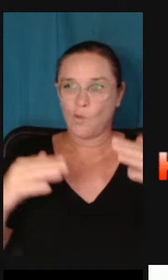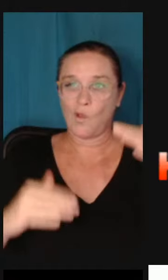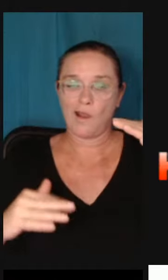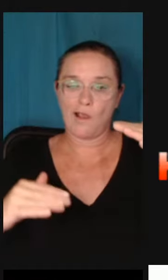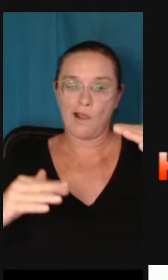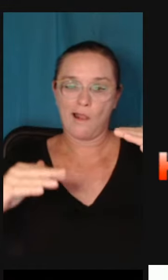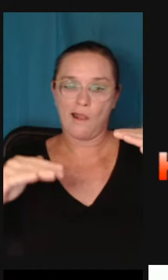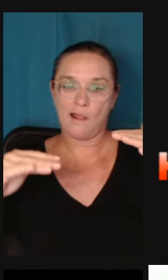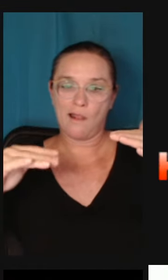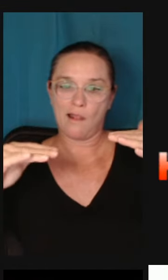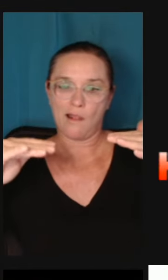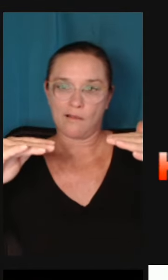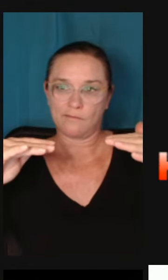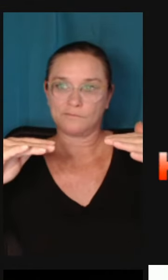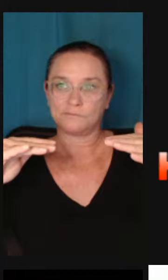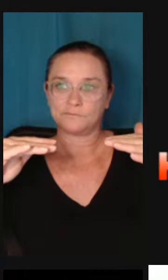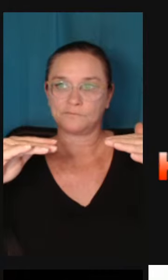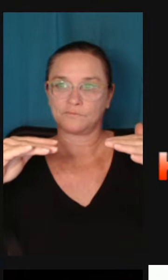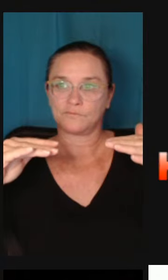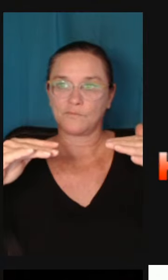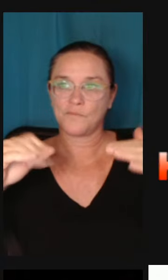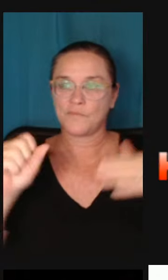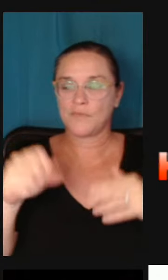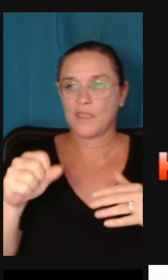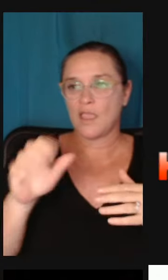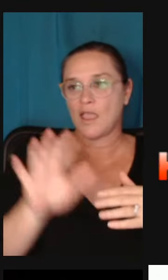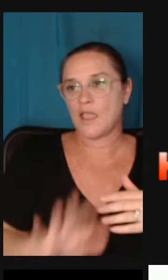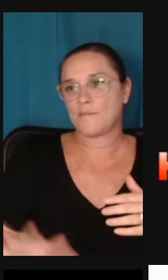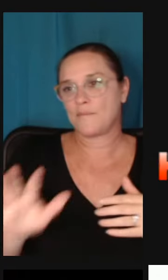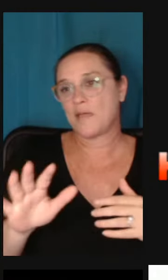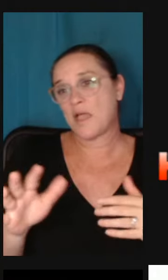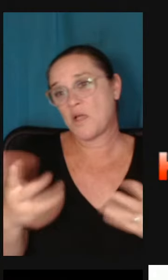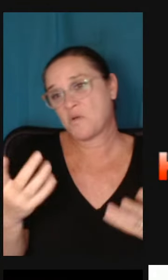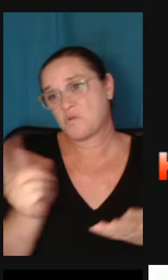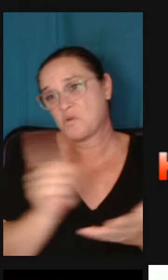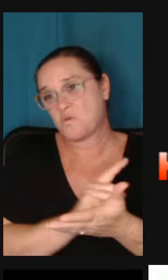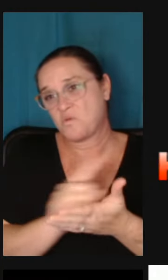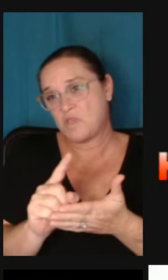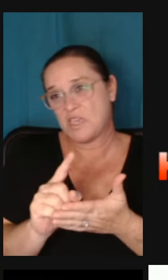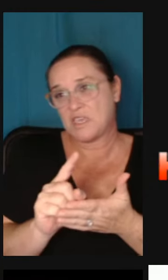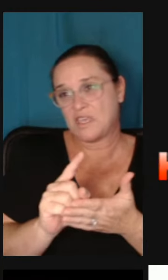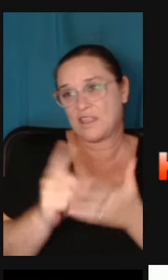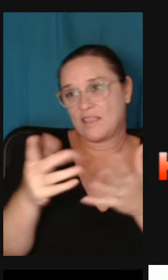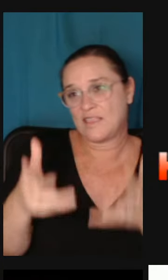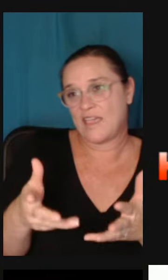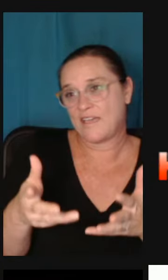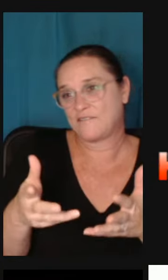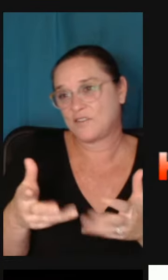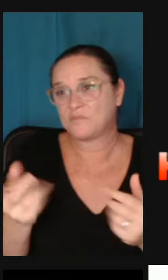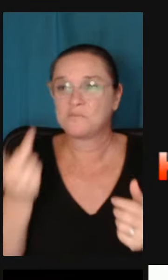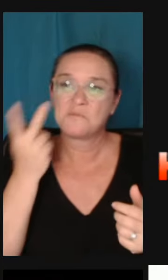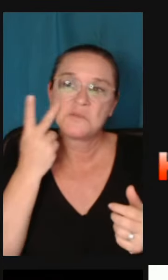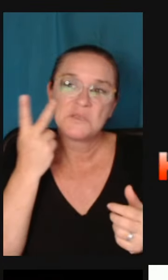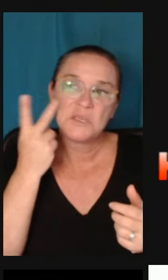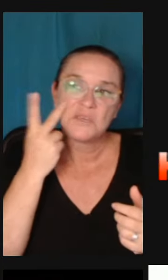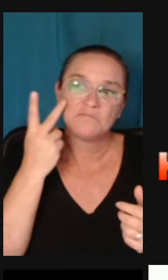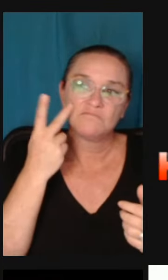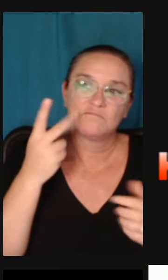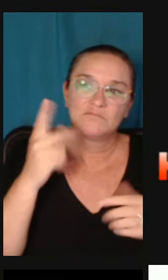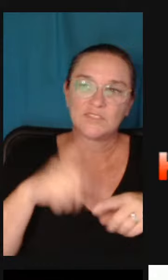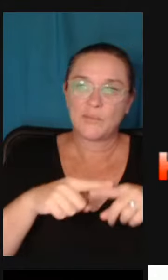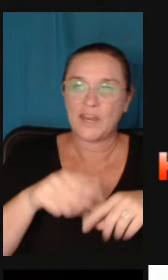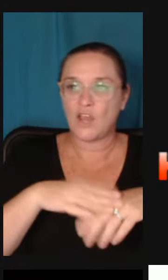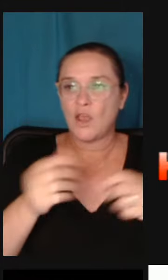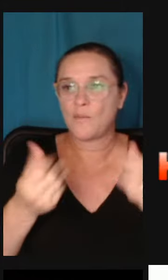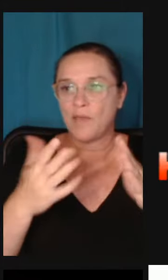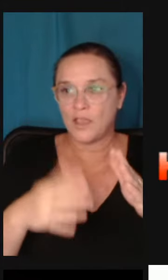similar threshold. But yeah, about another week there, depending on whether the rate is more this way or more this way, and how many